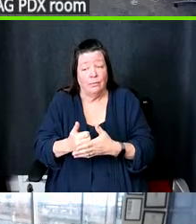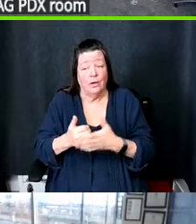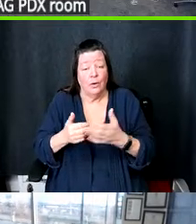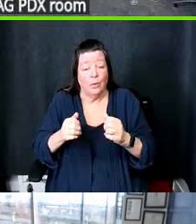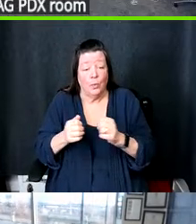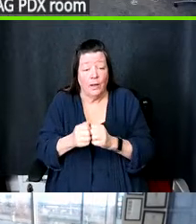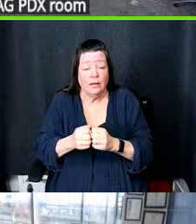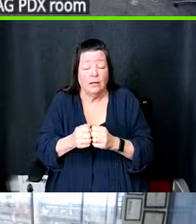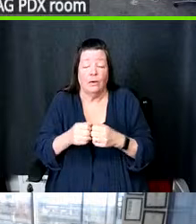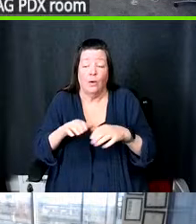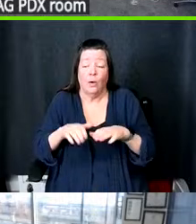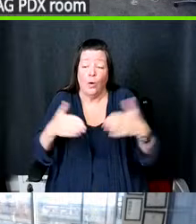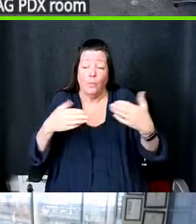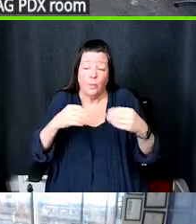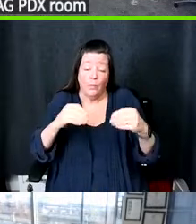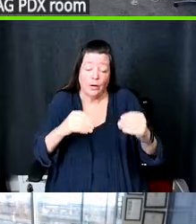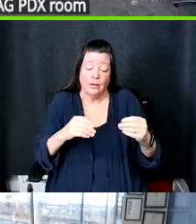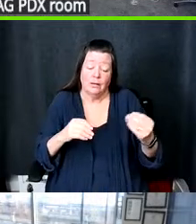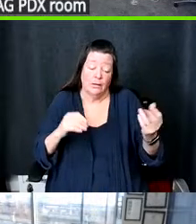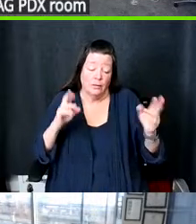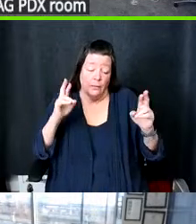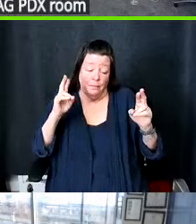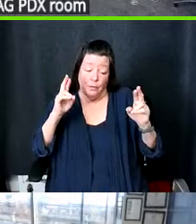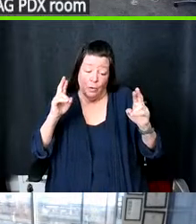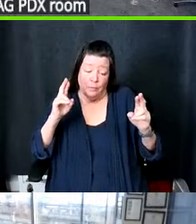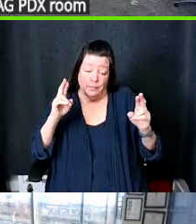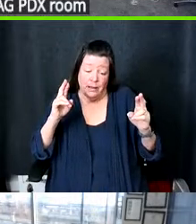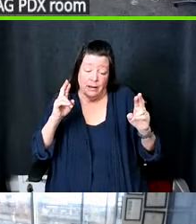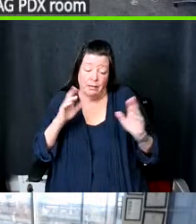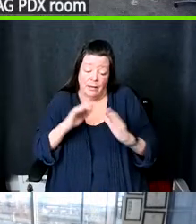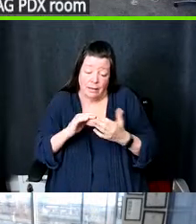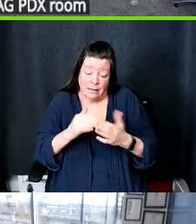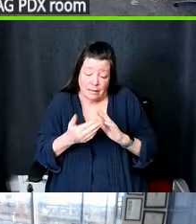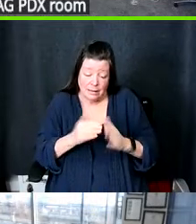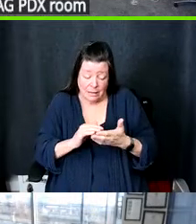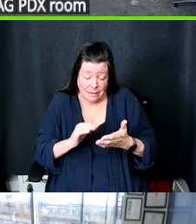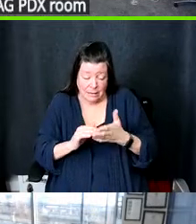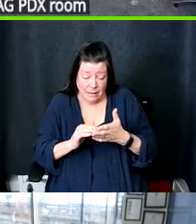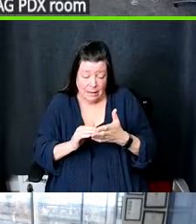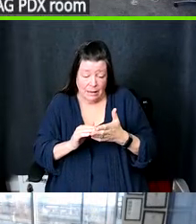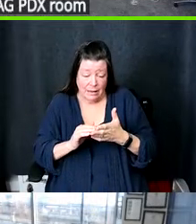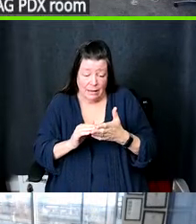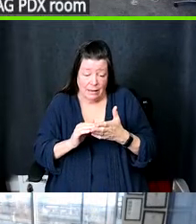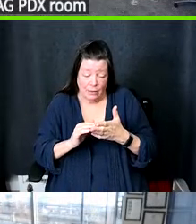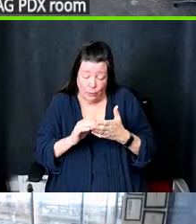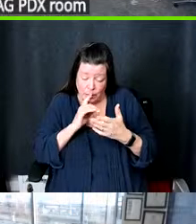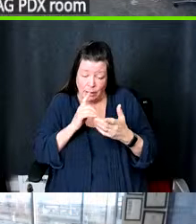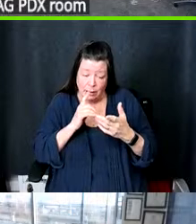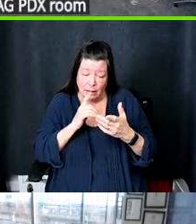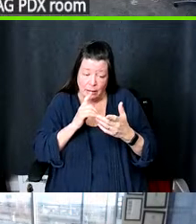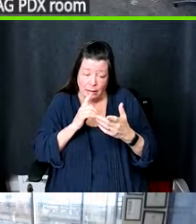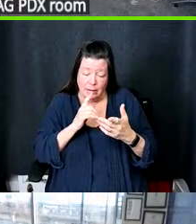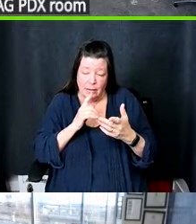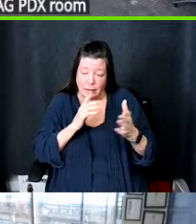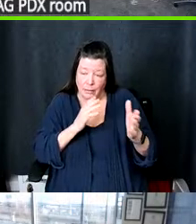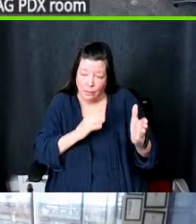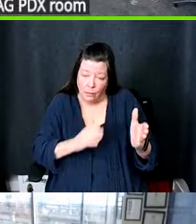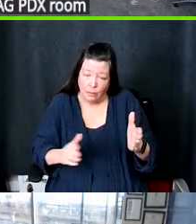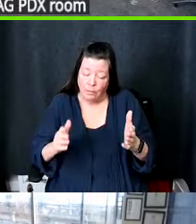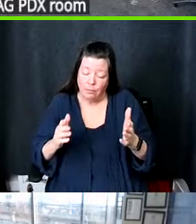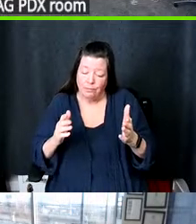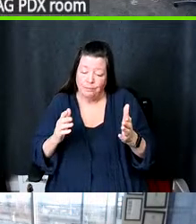hoping that as the city gets their handle on the new way that we're organizing thing, that we can make sure that that planning effort